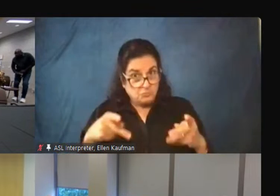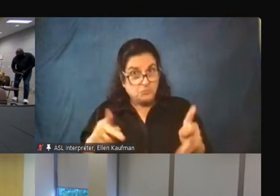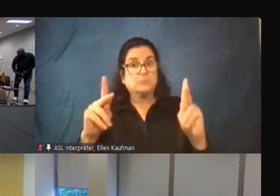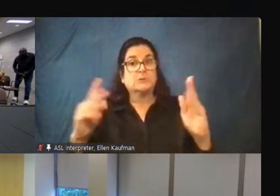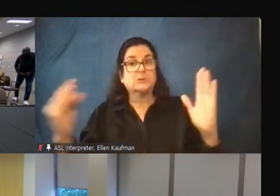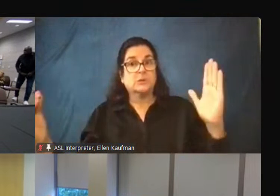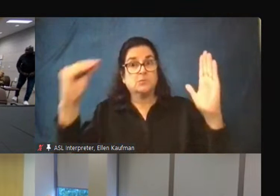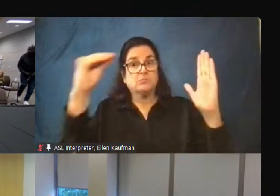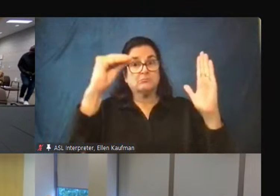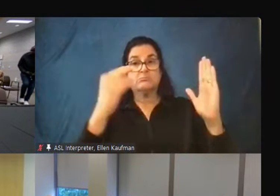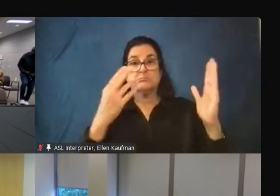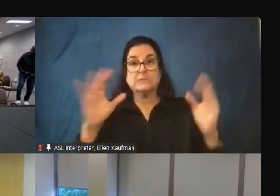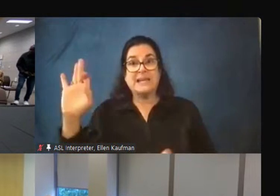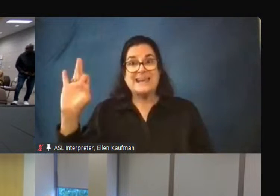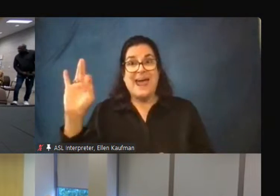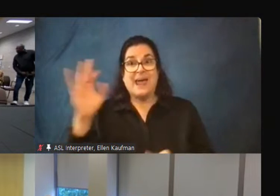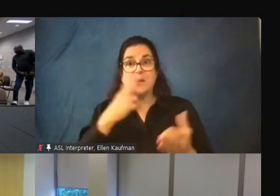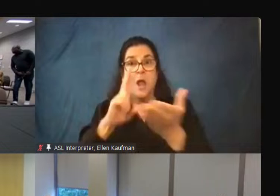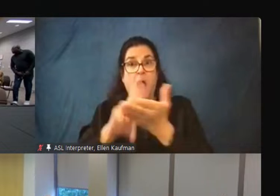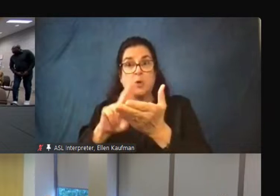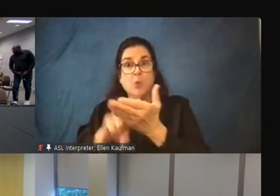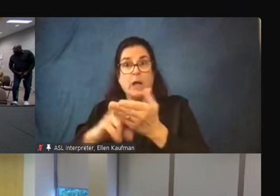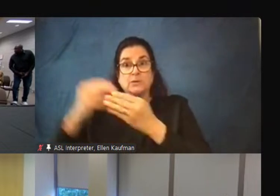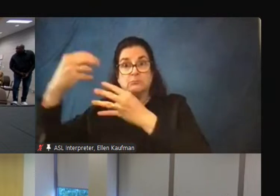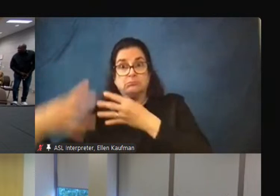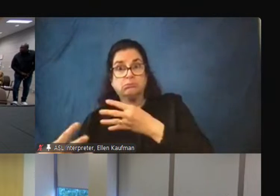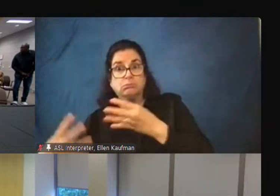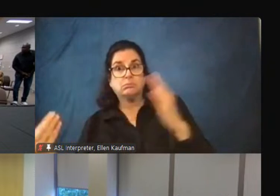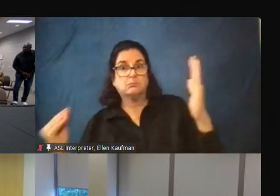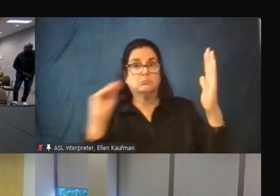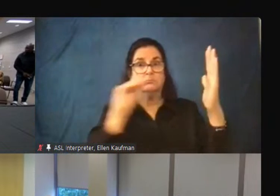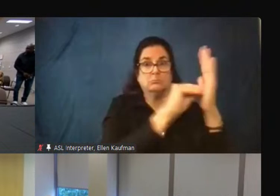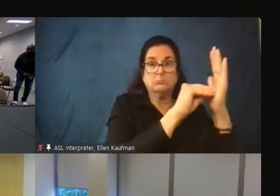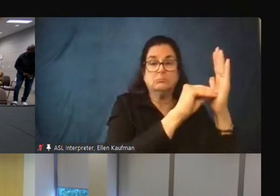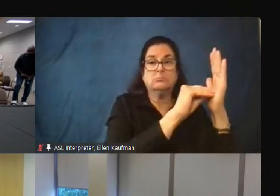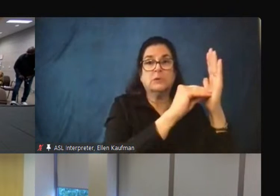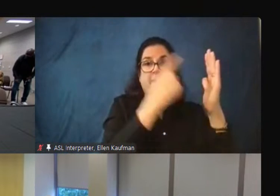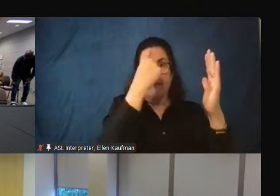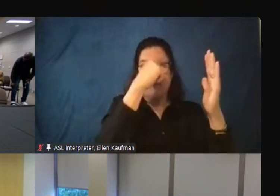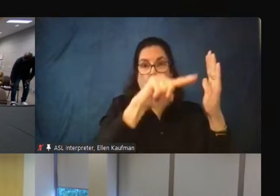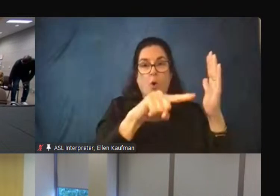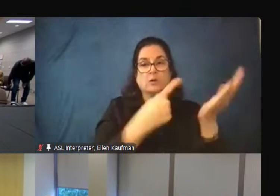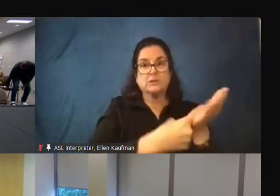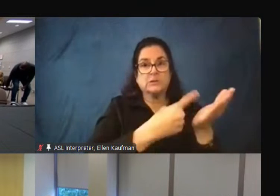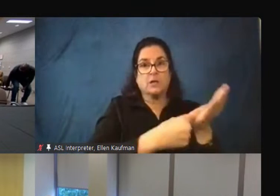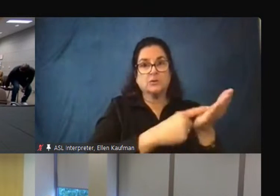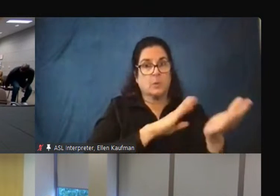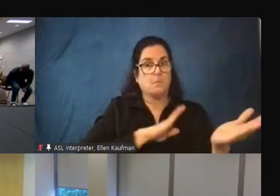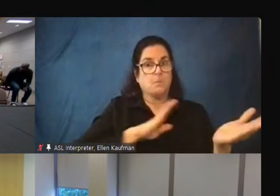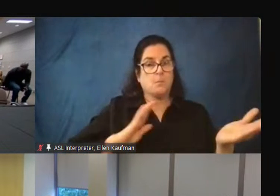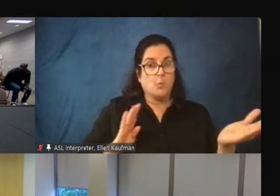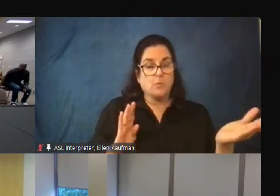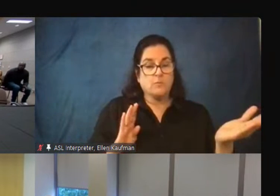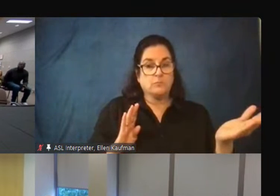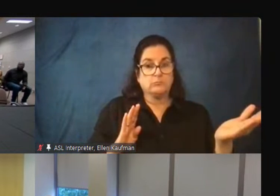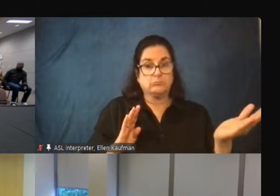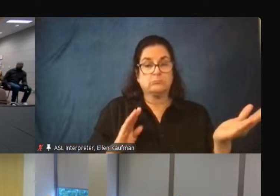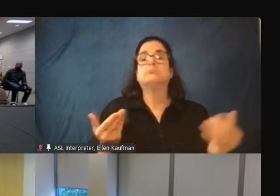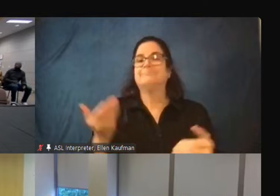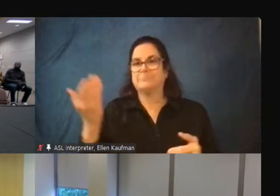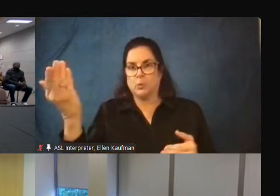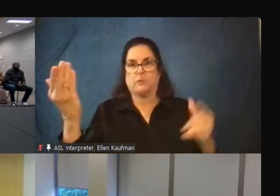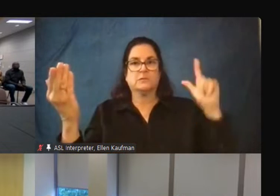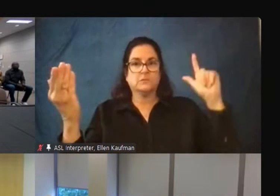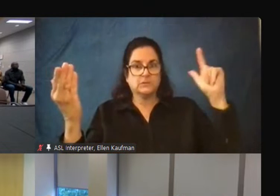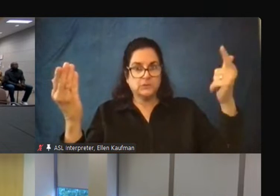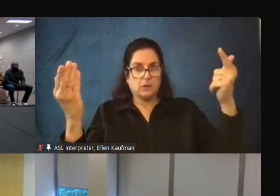omnibus? So moved. Second. It's been moved by Director Raquel, seconded by Director Eady, that the 9 contracts be placed